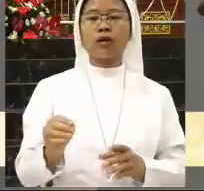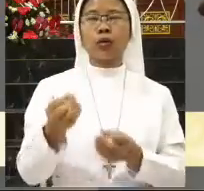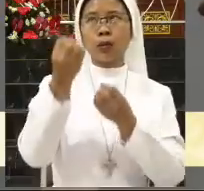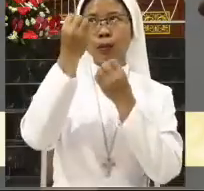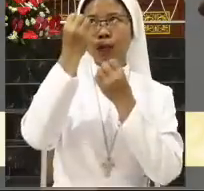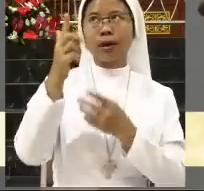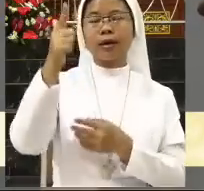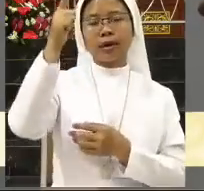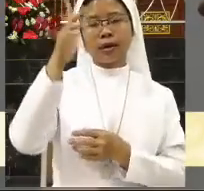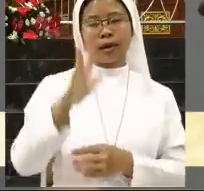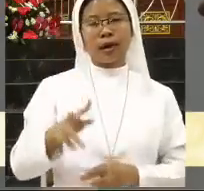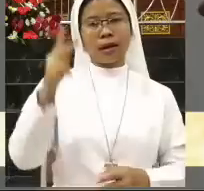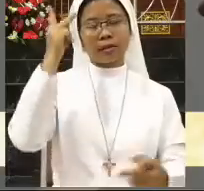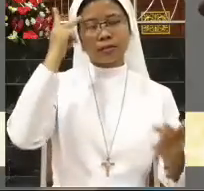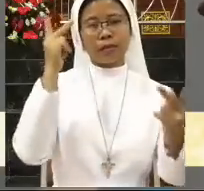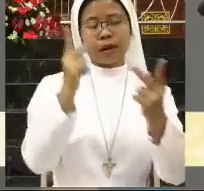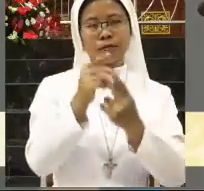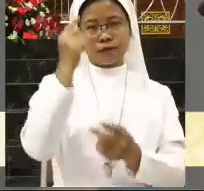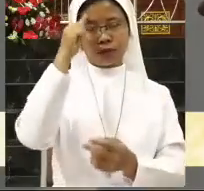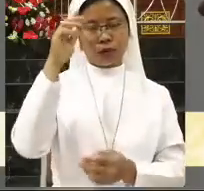plan for all of us.